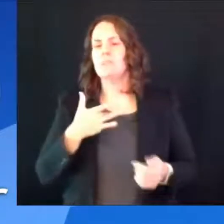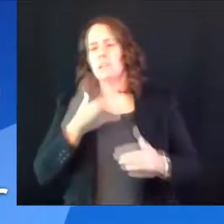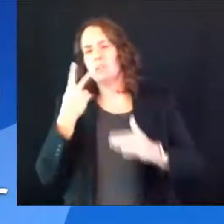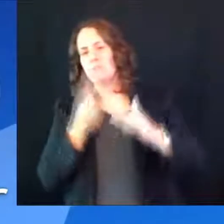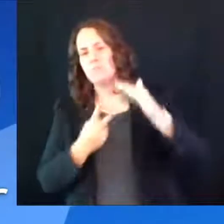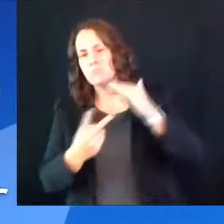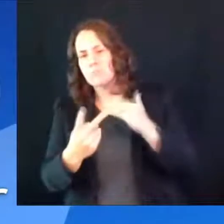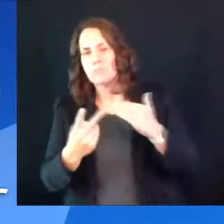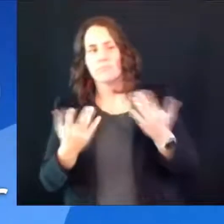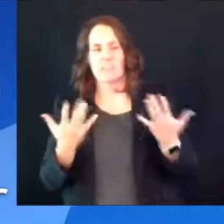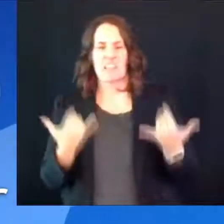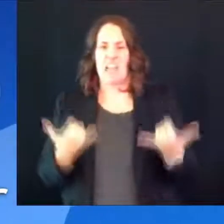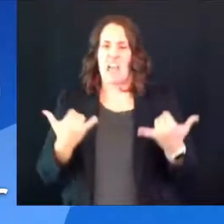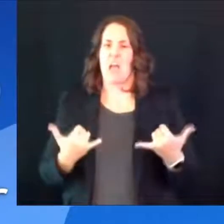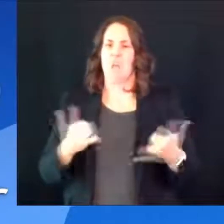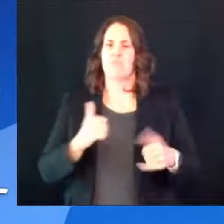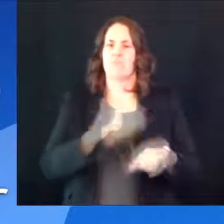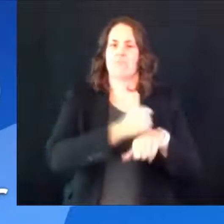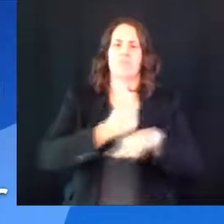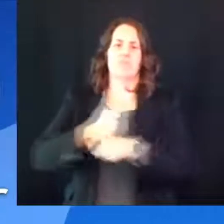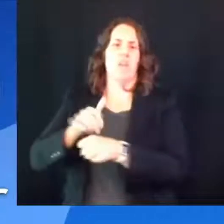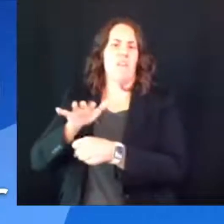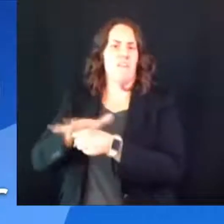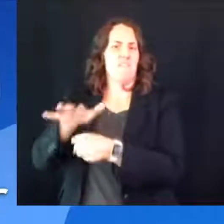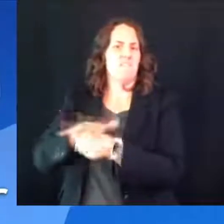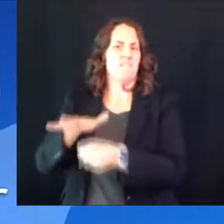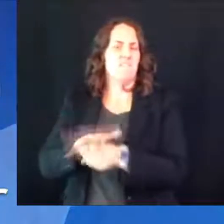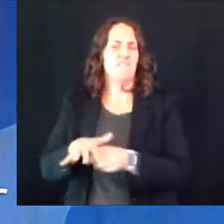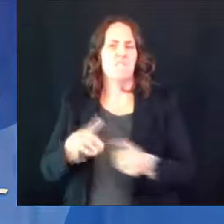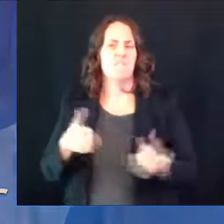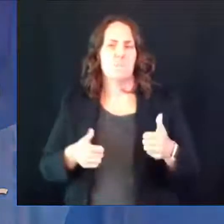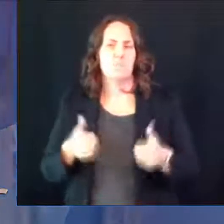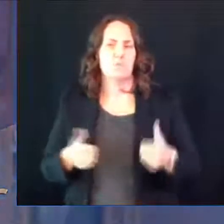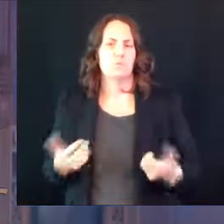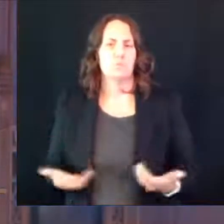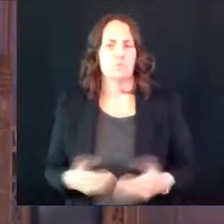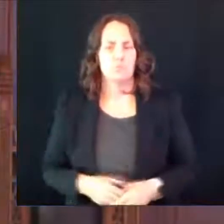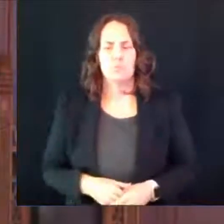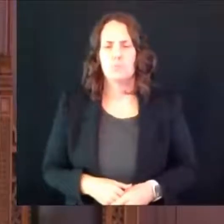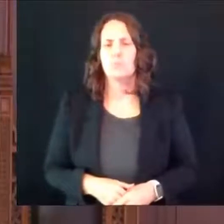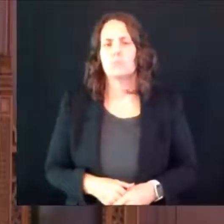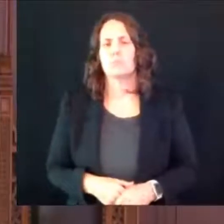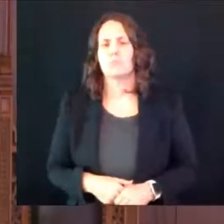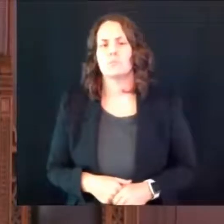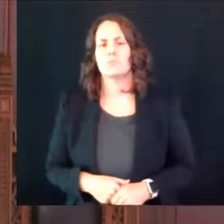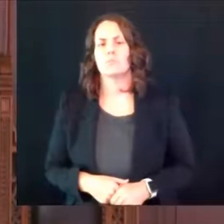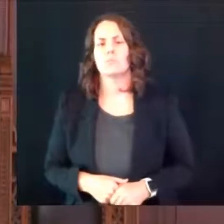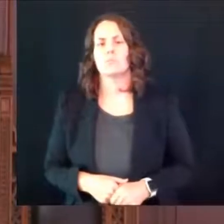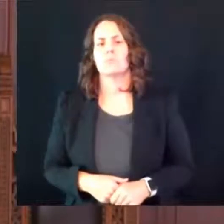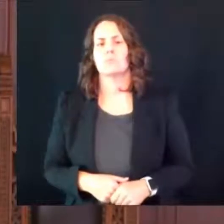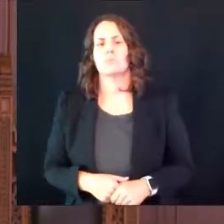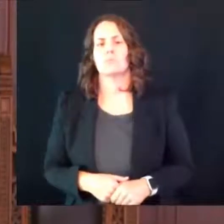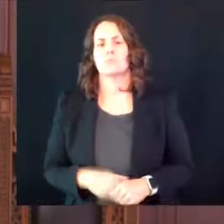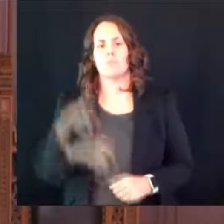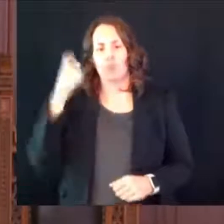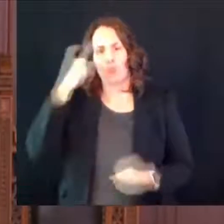the spread? Well, it's our hope. Believe me, Safer at Home did work. It